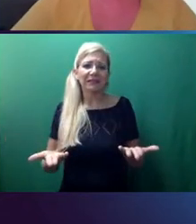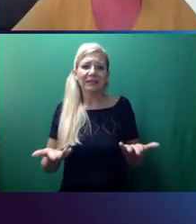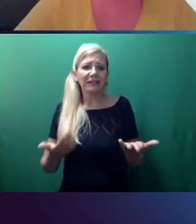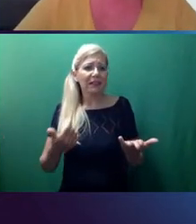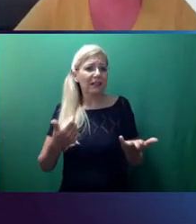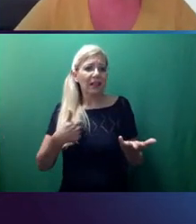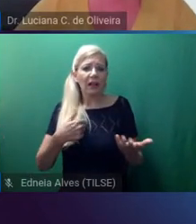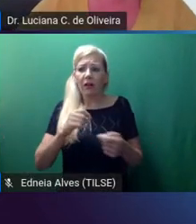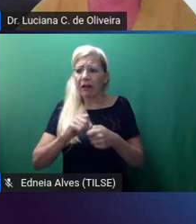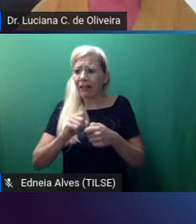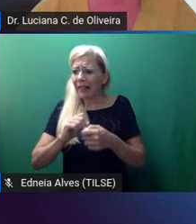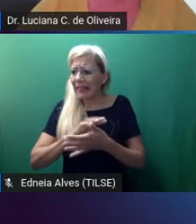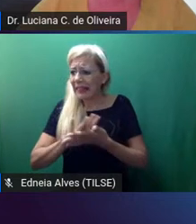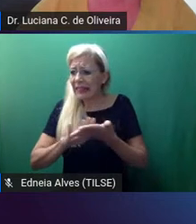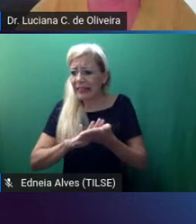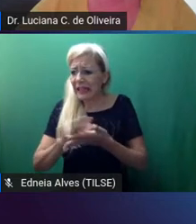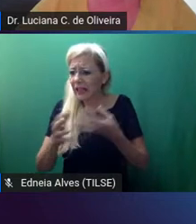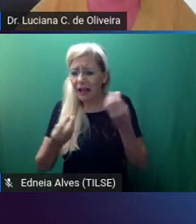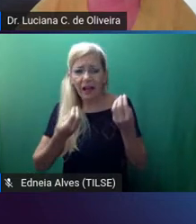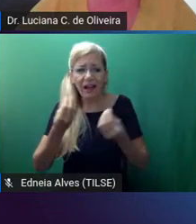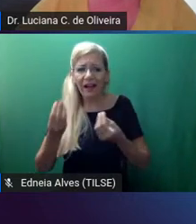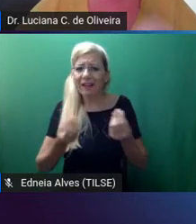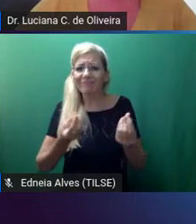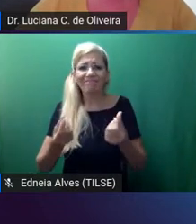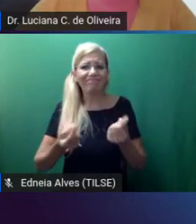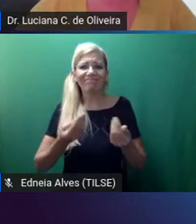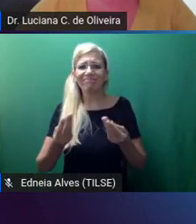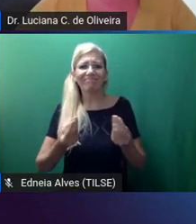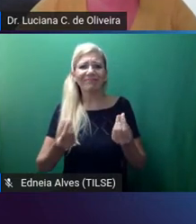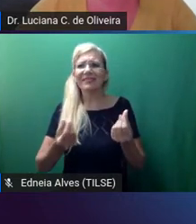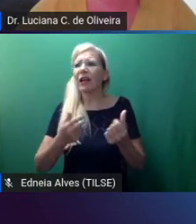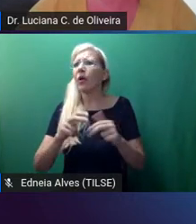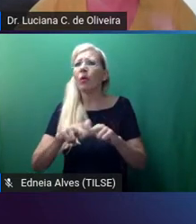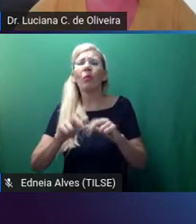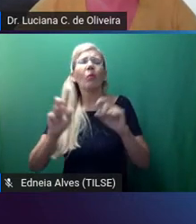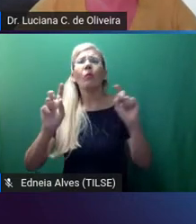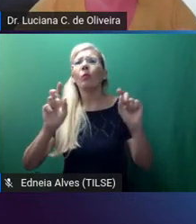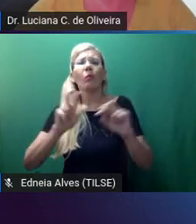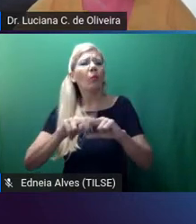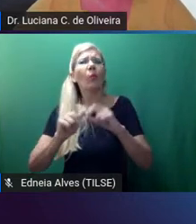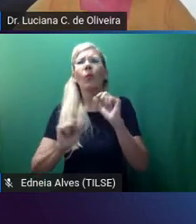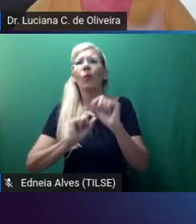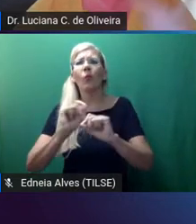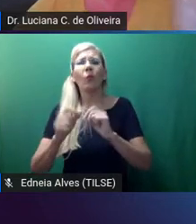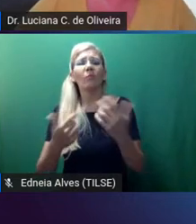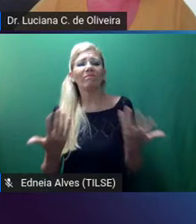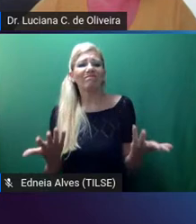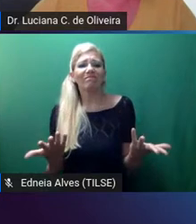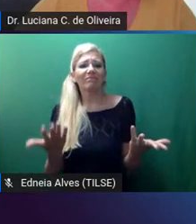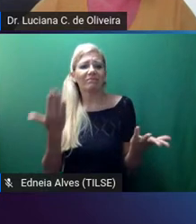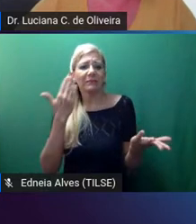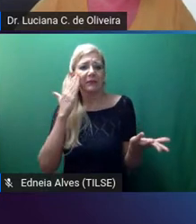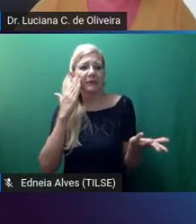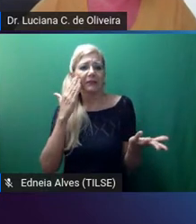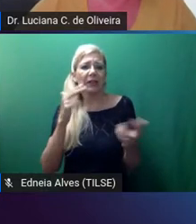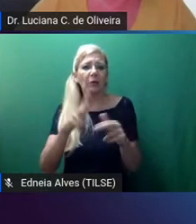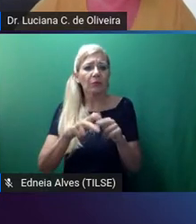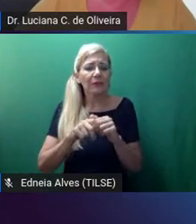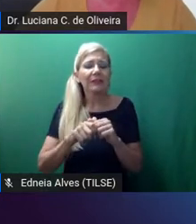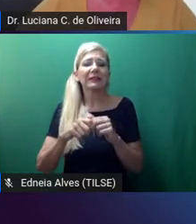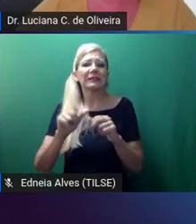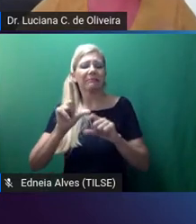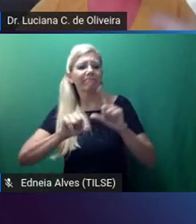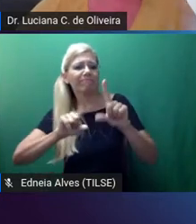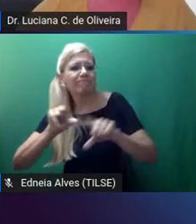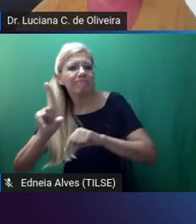do that. And I don't quite know why I didn't do that right away. I think I didn't have a chance to speak to